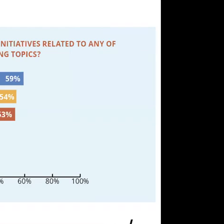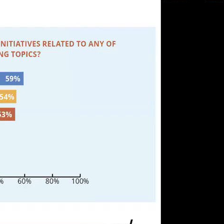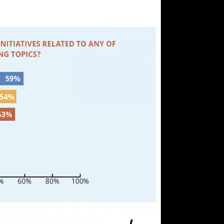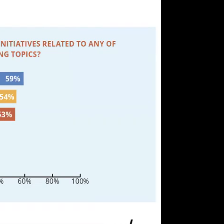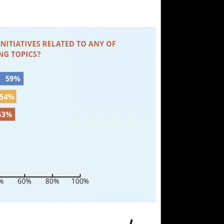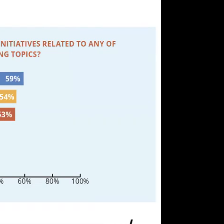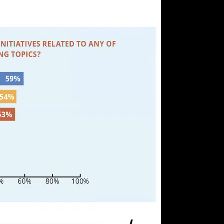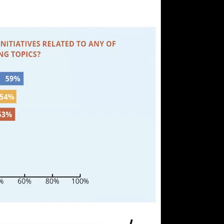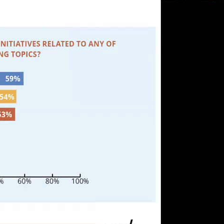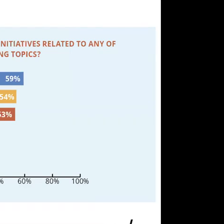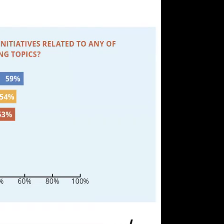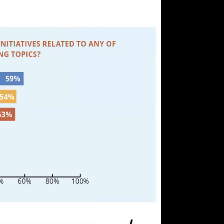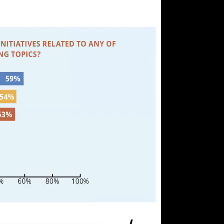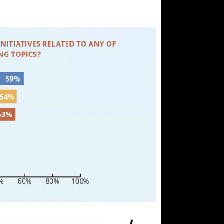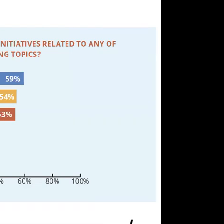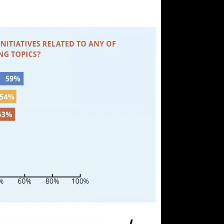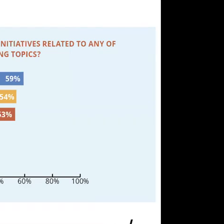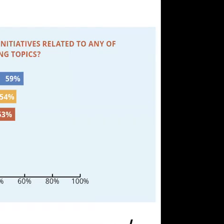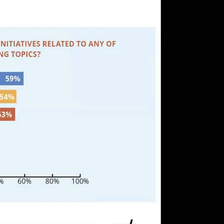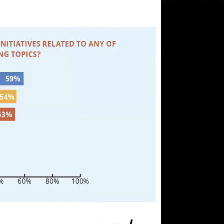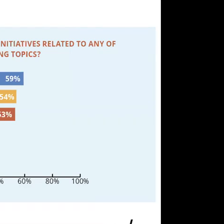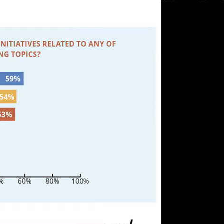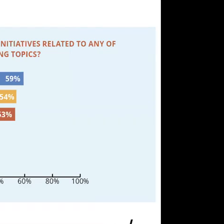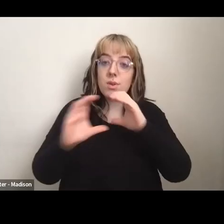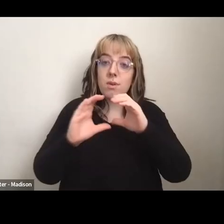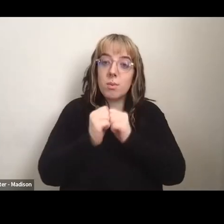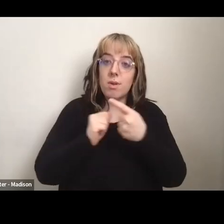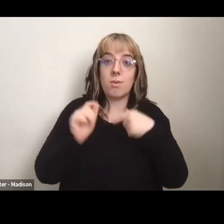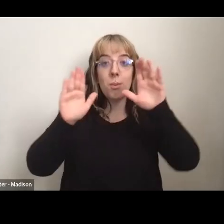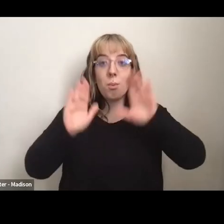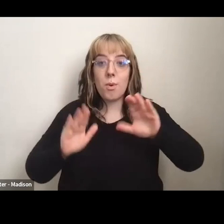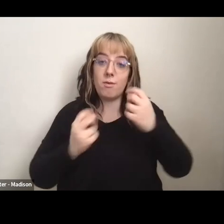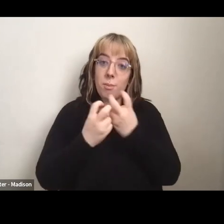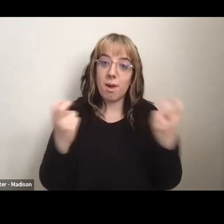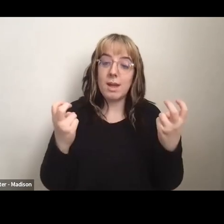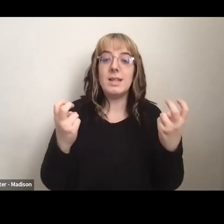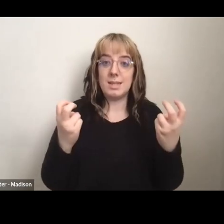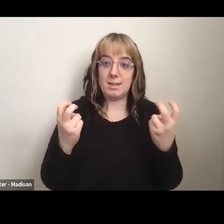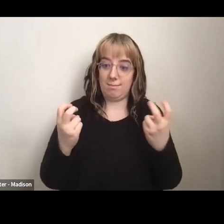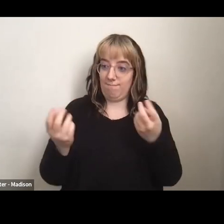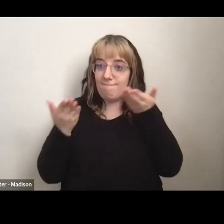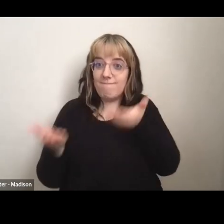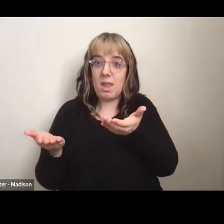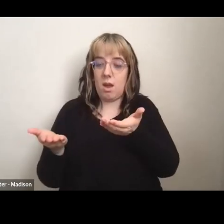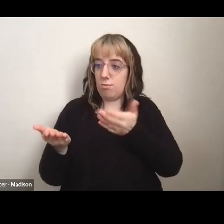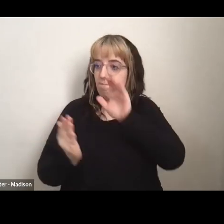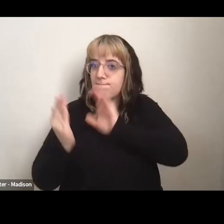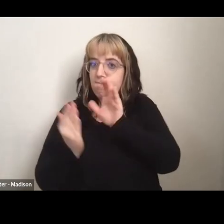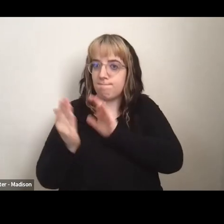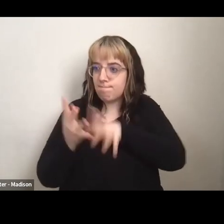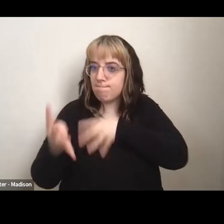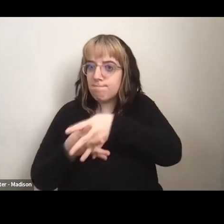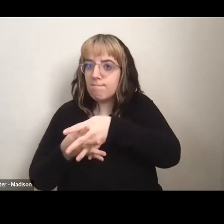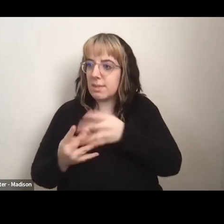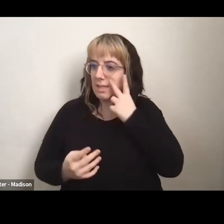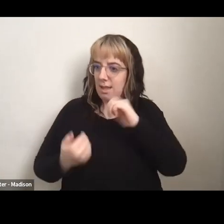I'd love to jump into conversation with our wonderful panelists that are on the ground, seeing how these EdTech